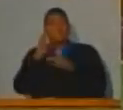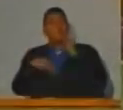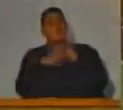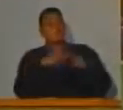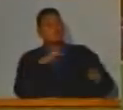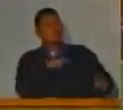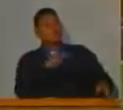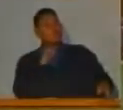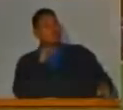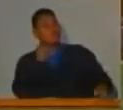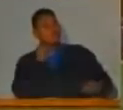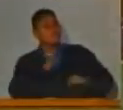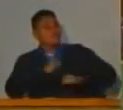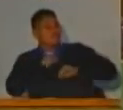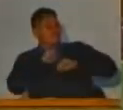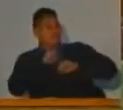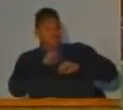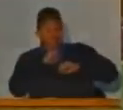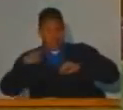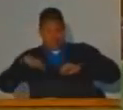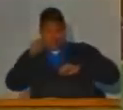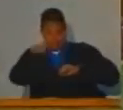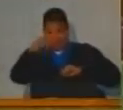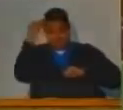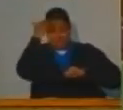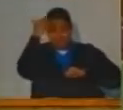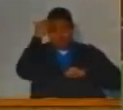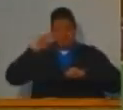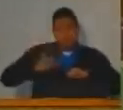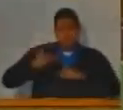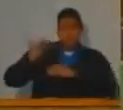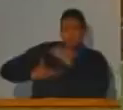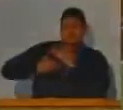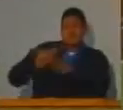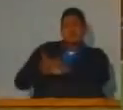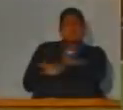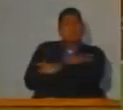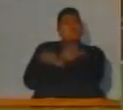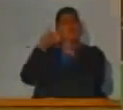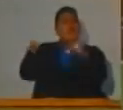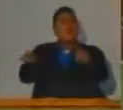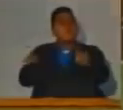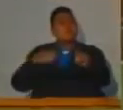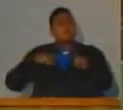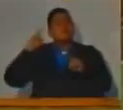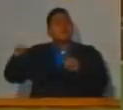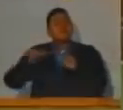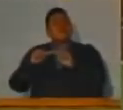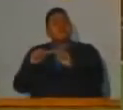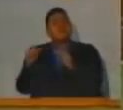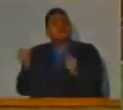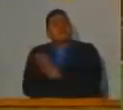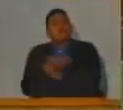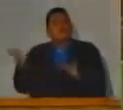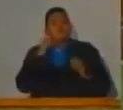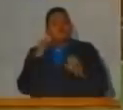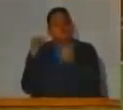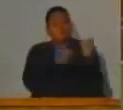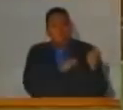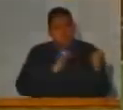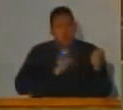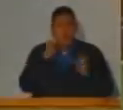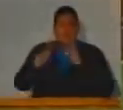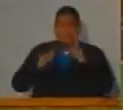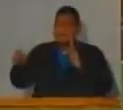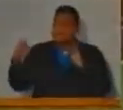world. We must acknowledge our collective progress. We must continue to do everything to strengthen our